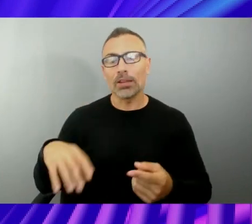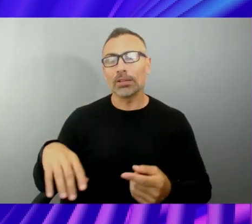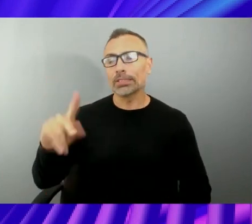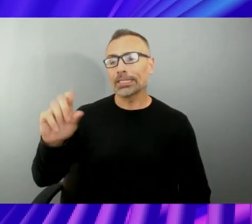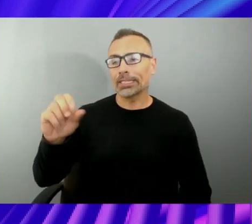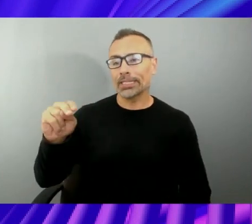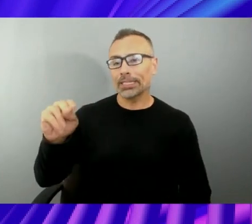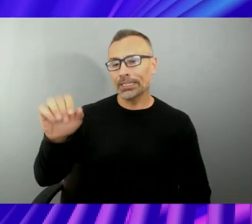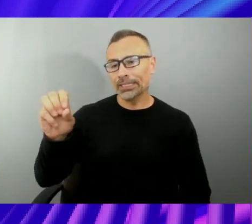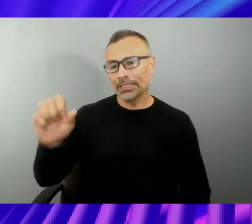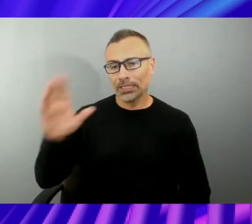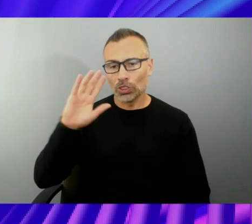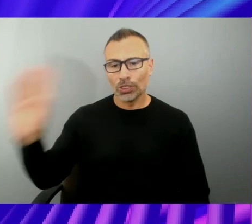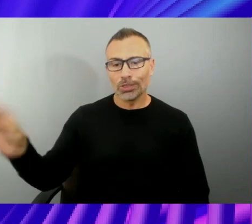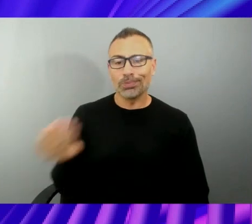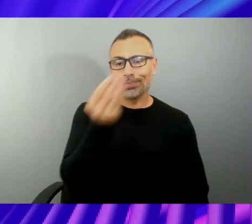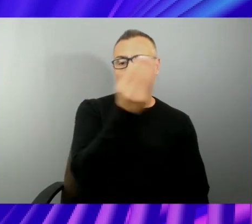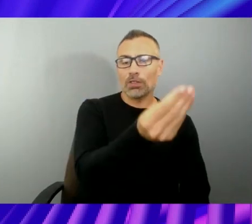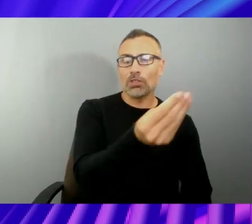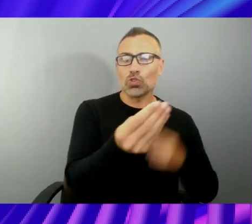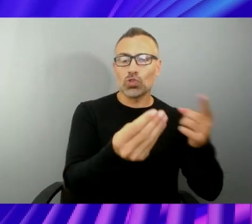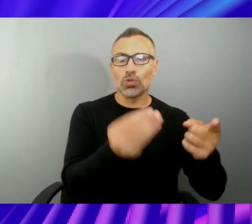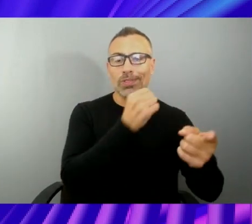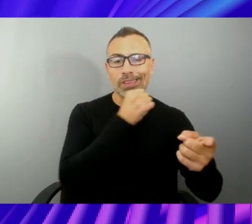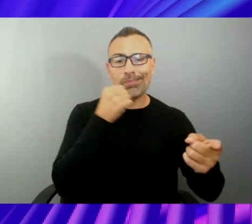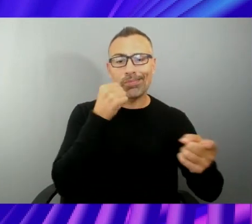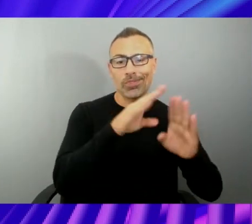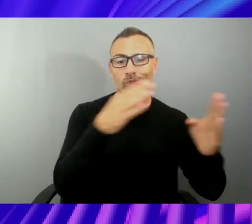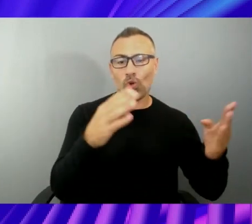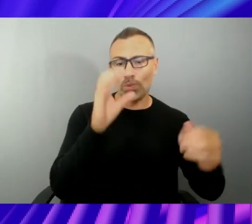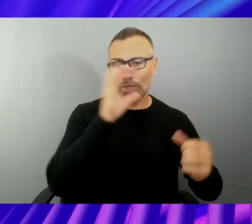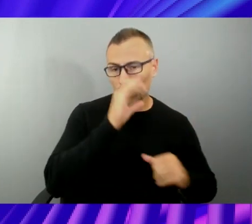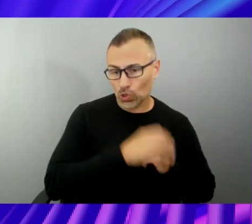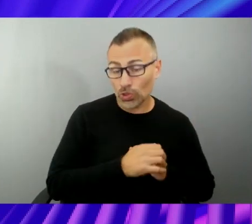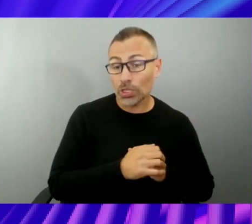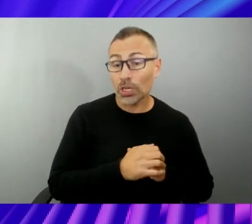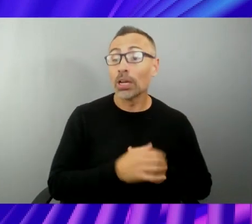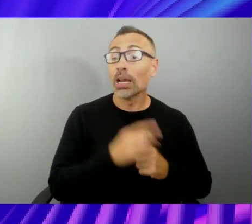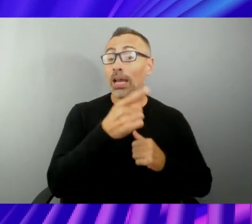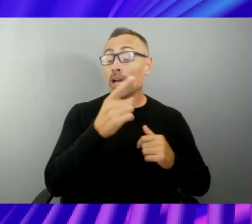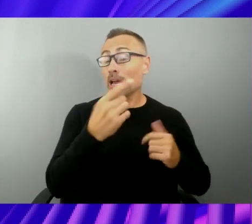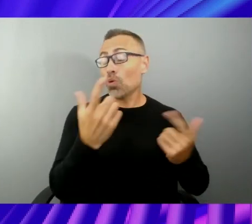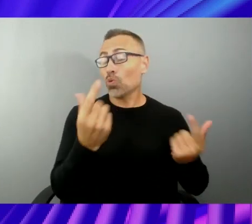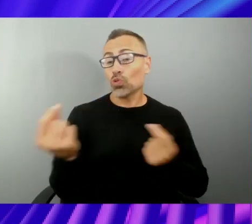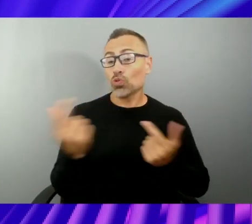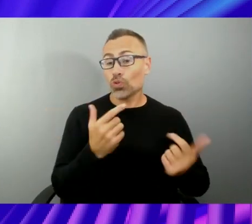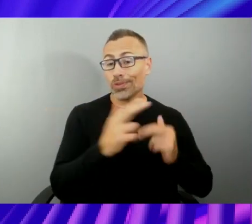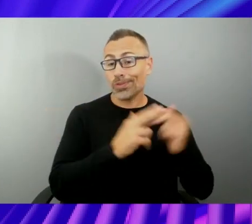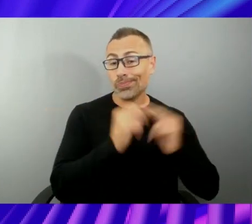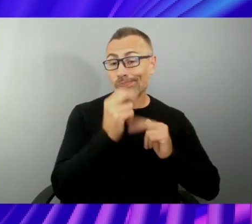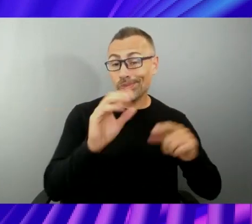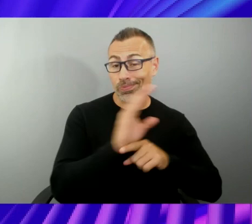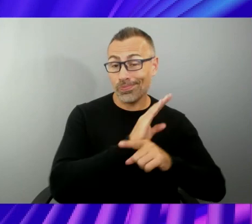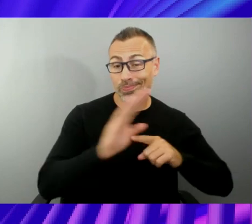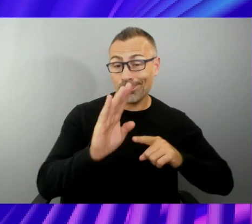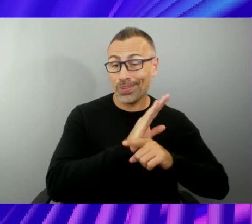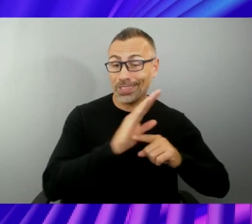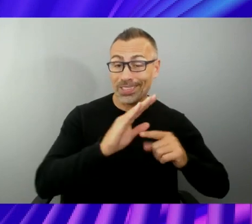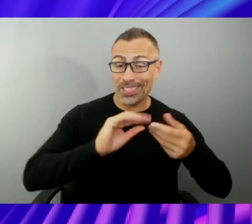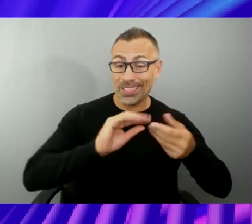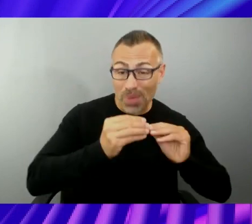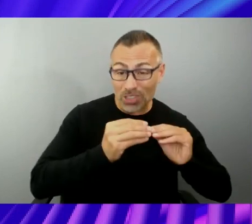OpenSearch. Yeah. And then you can build the business dashboard, business metric dashboard. Yeah. And then you can see what is happening